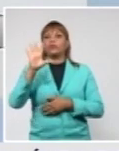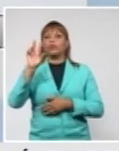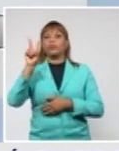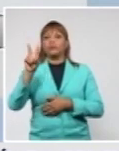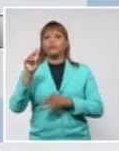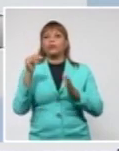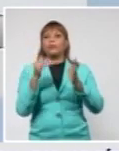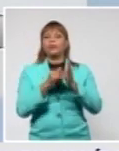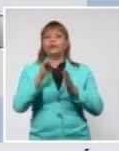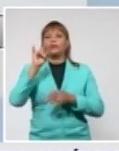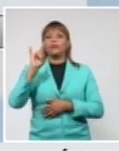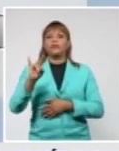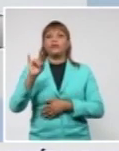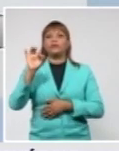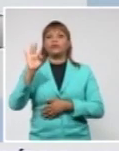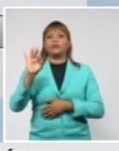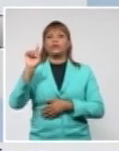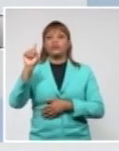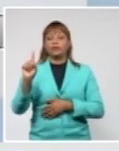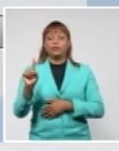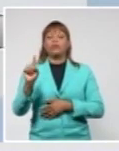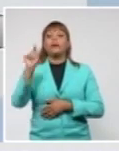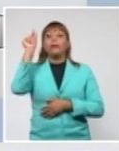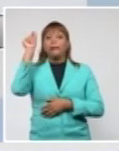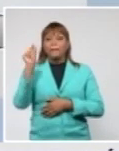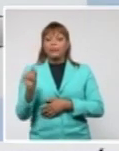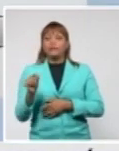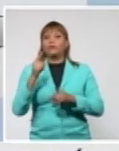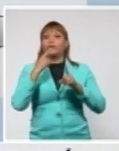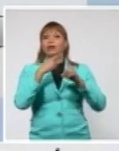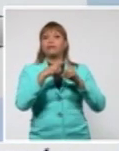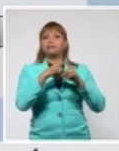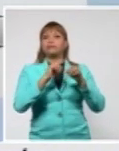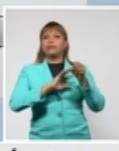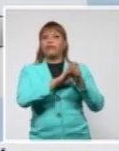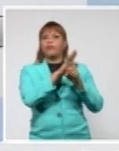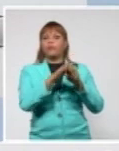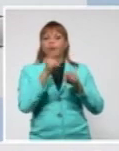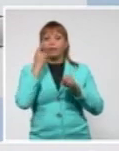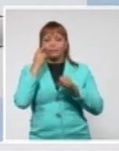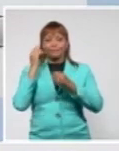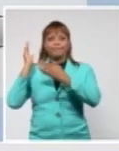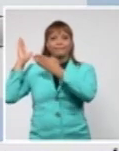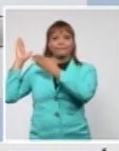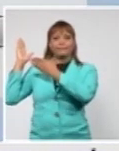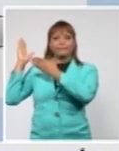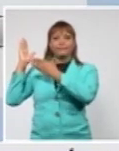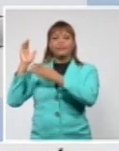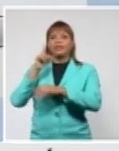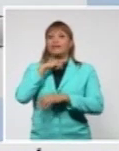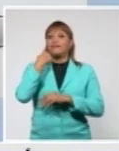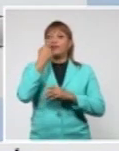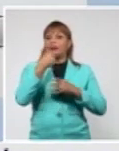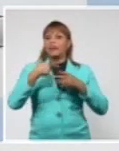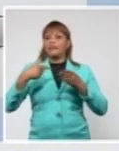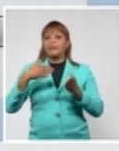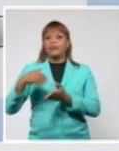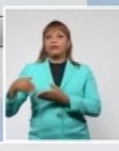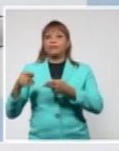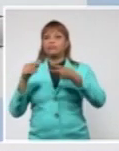17,952,981 people to have been diagnosed with the